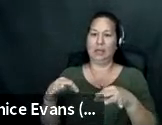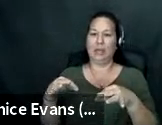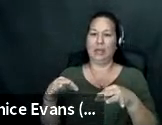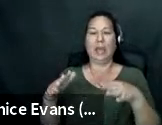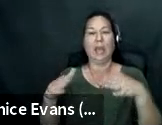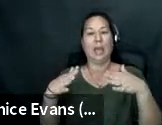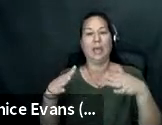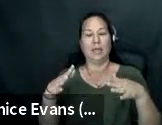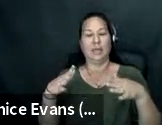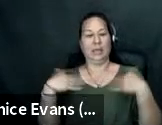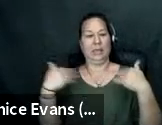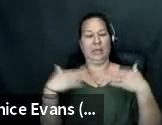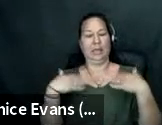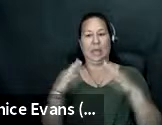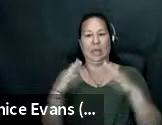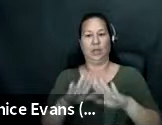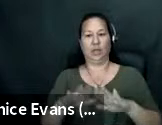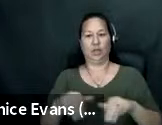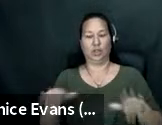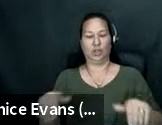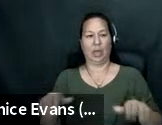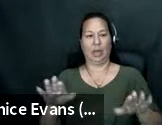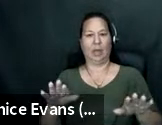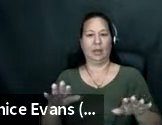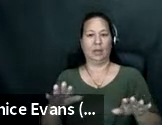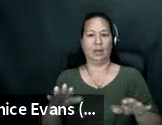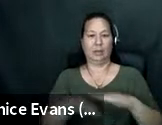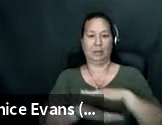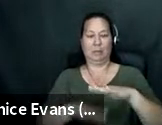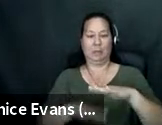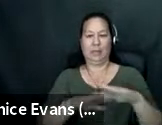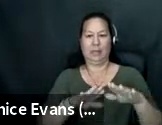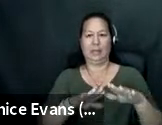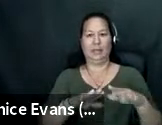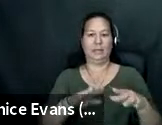child-based business, we are still requiring masks at all times in the facility?